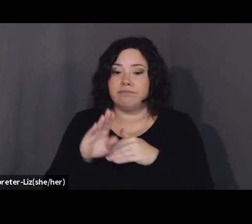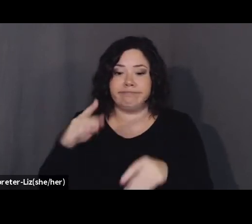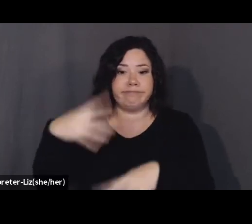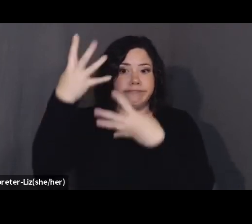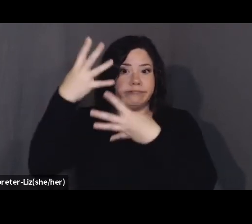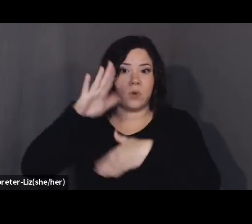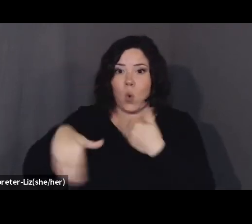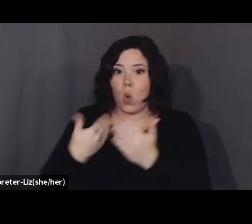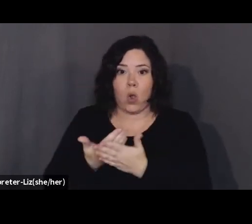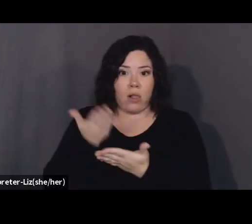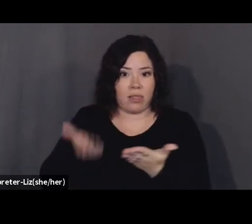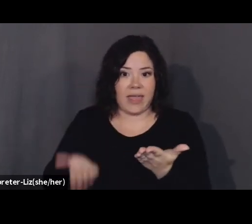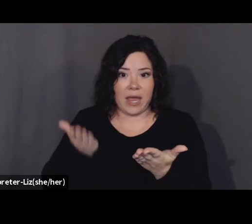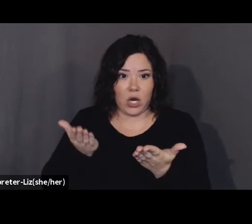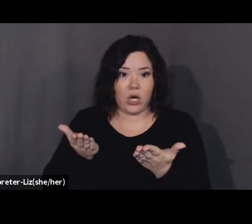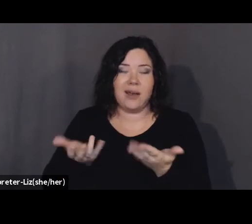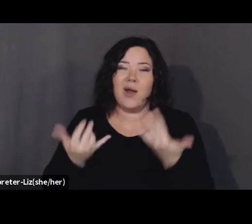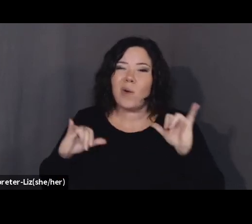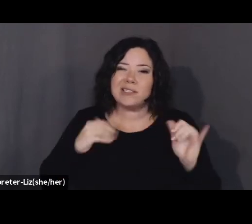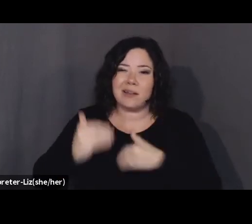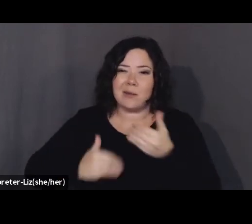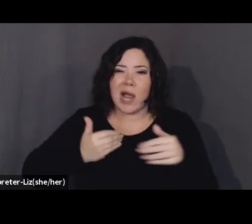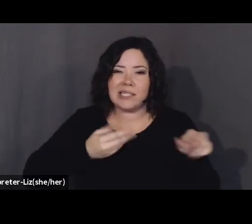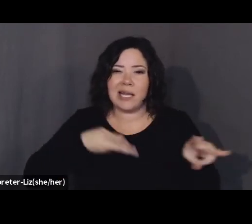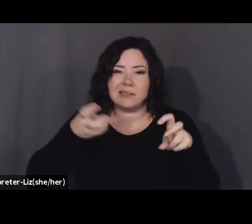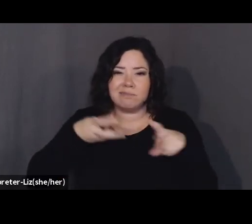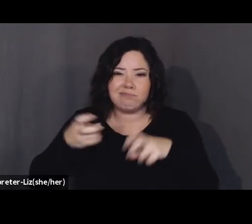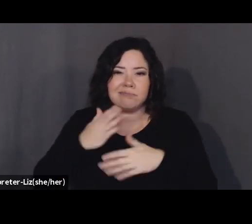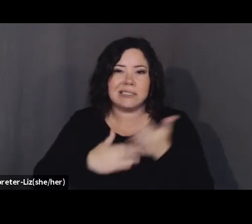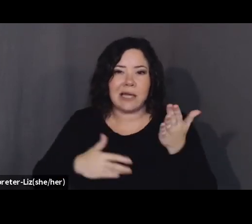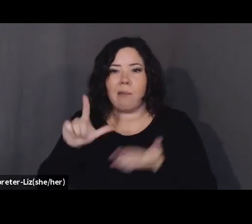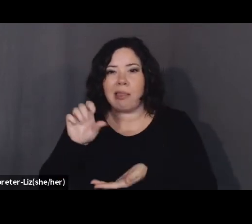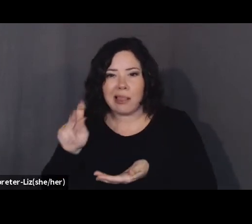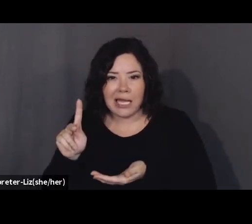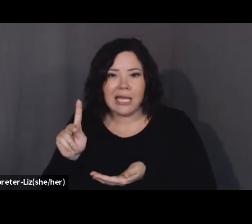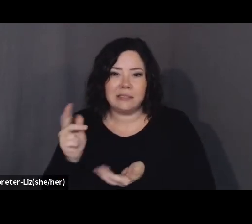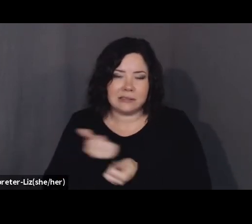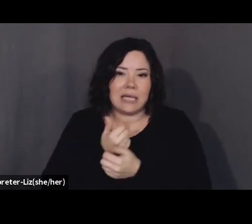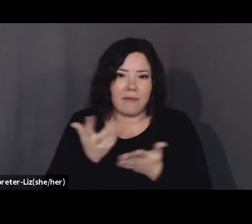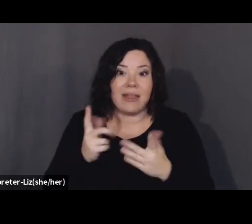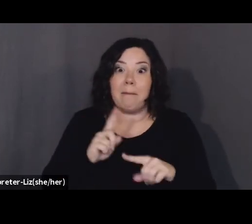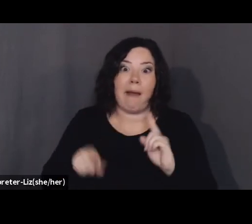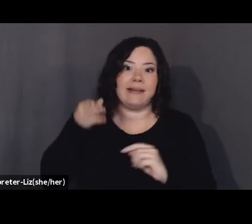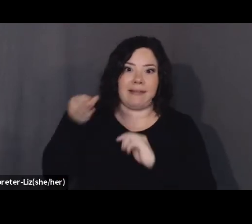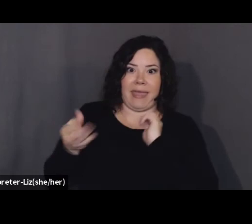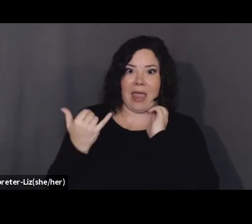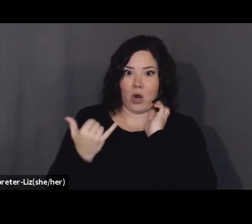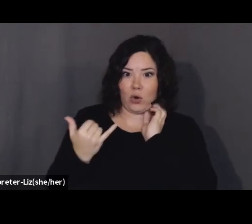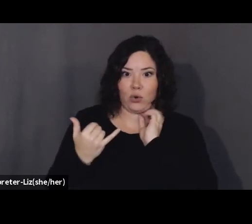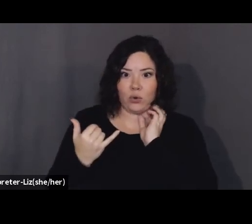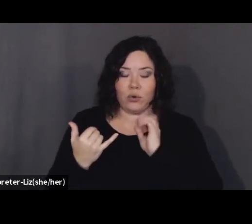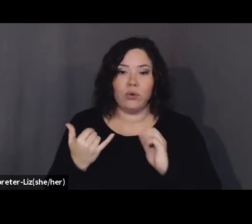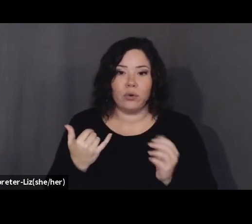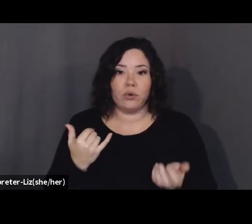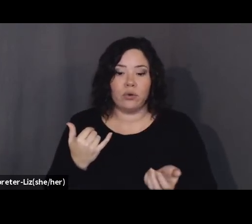think, again, we're still in the process of kind of updating some of the resource links and all of those things, but it's there, and I would love for